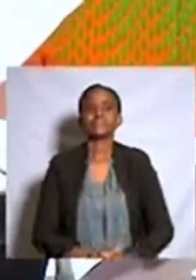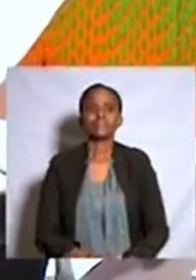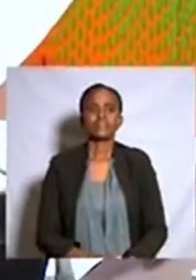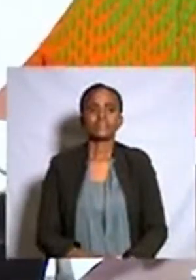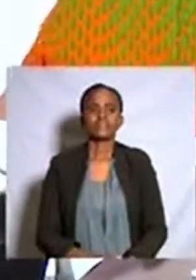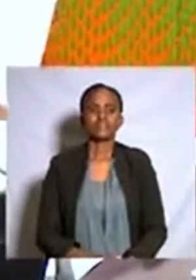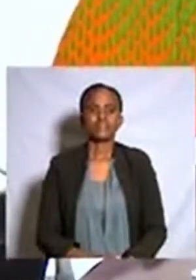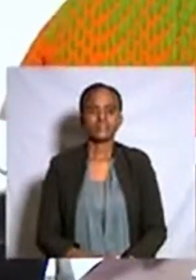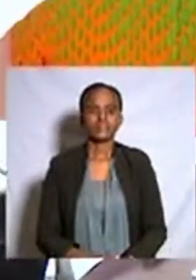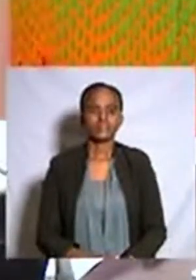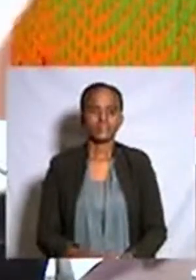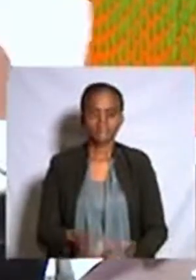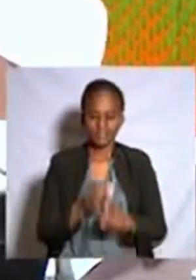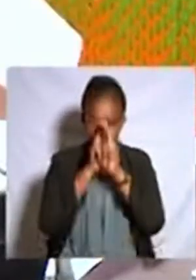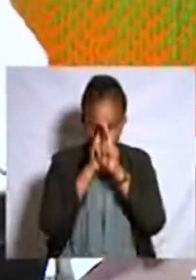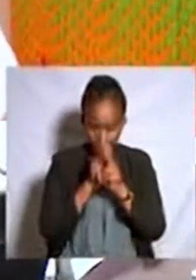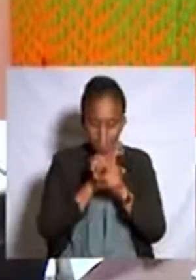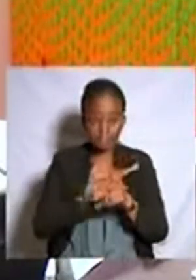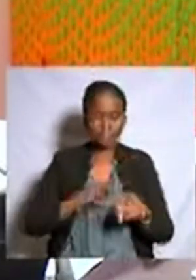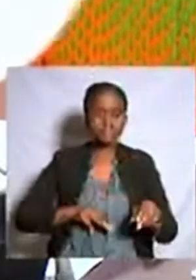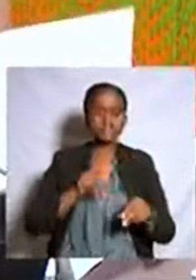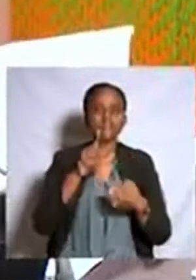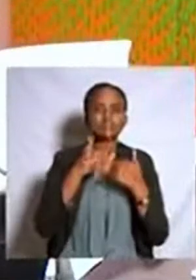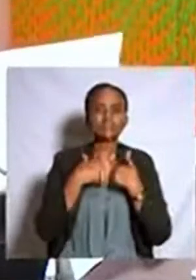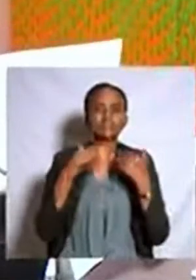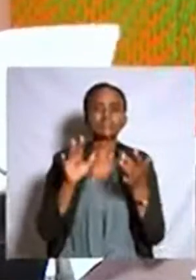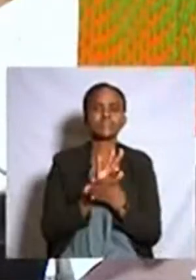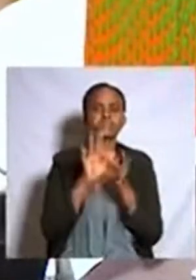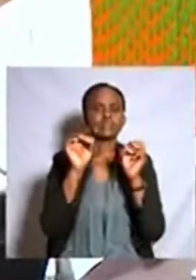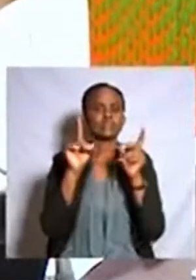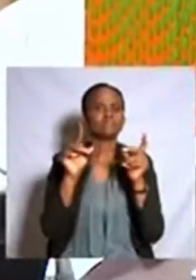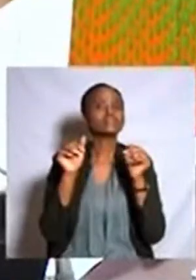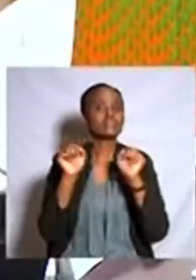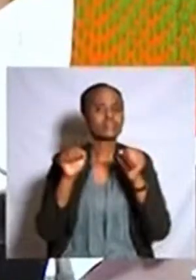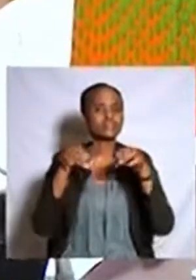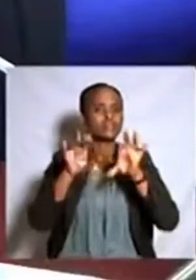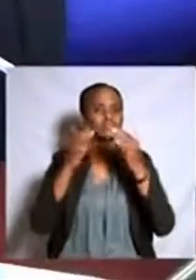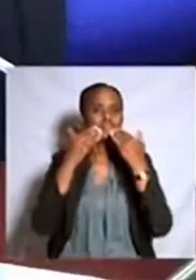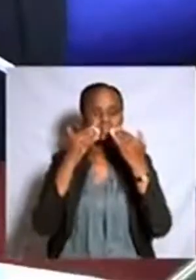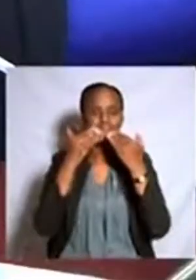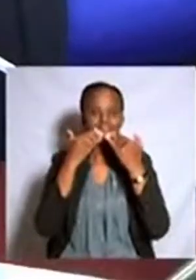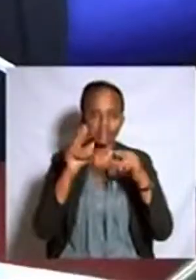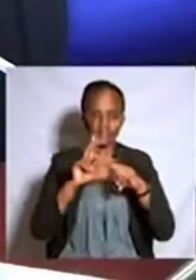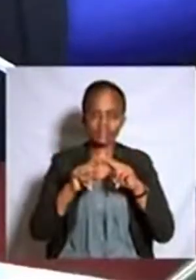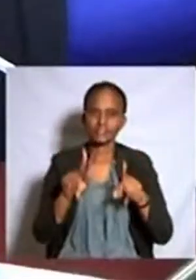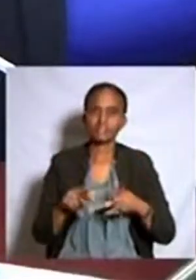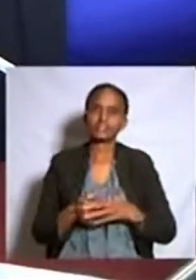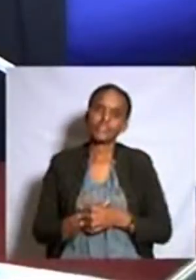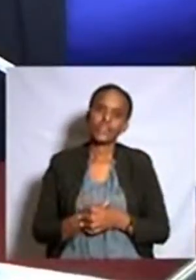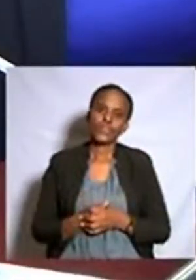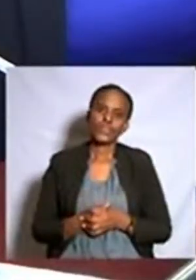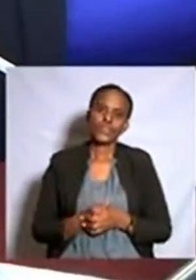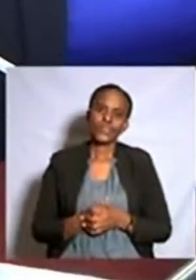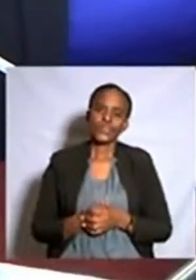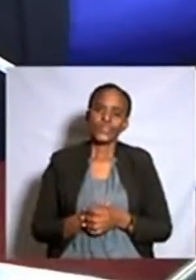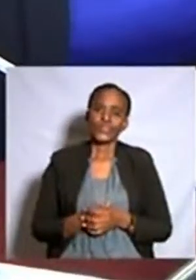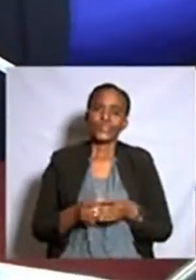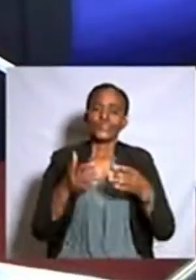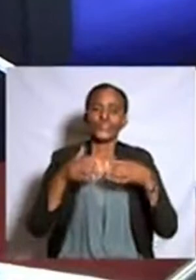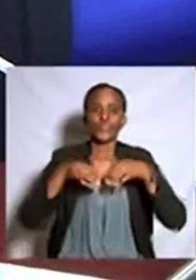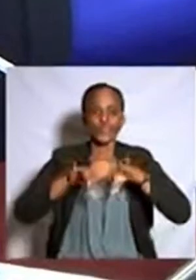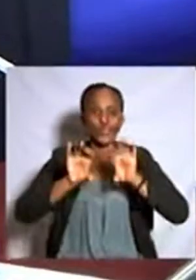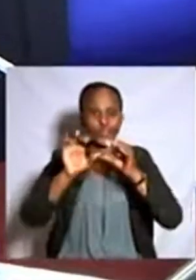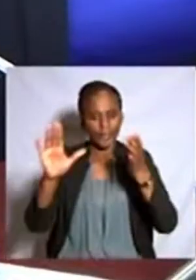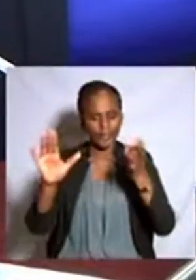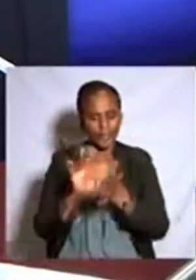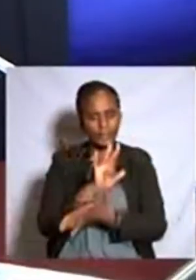Honorable members, do you have that page? Okay, you may proceed. Thank you. Thank you, Chair. The answer continues, Chair, on